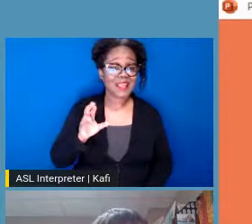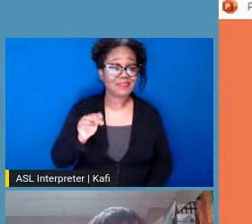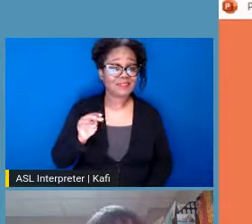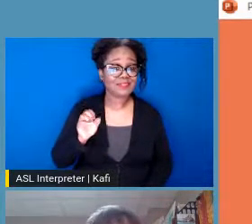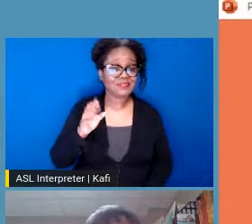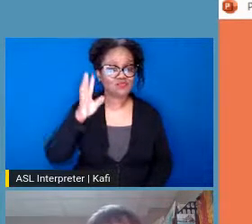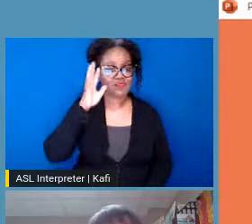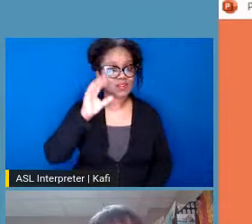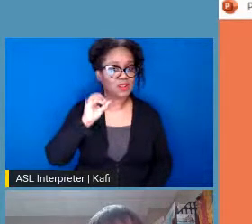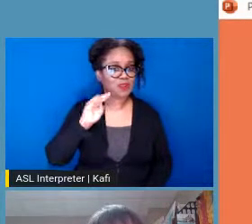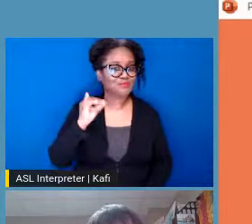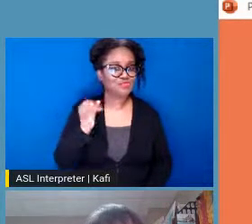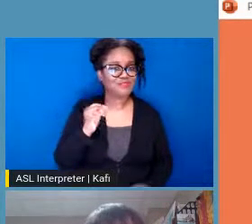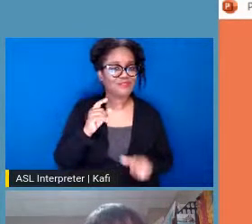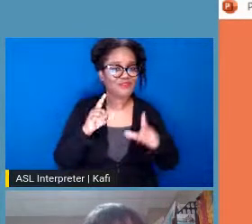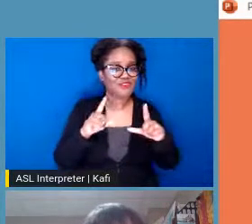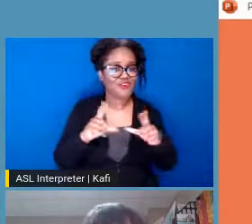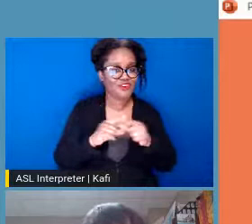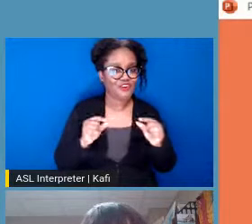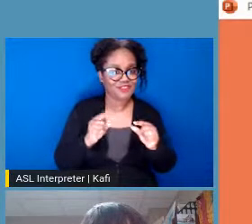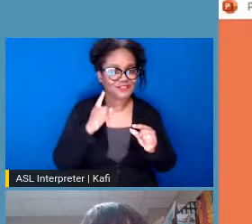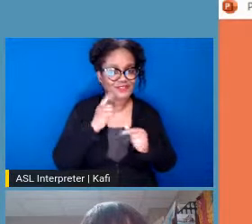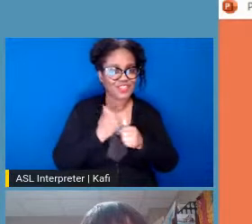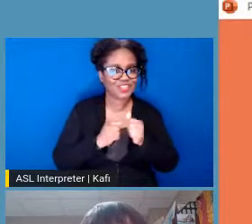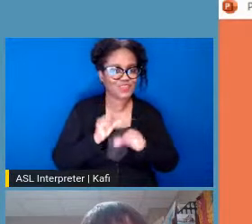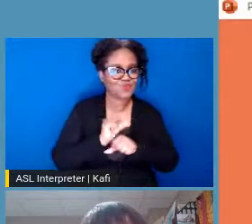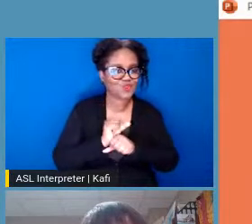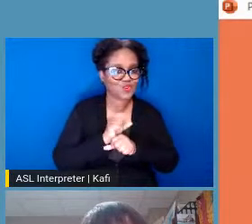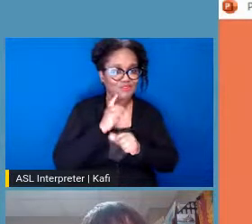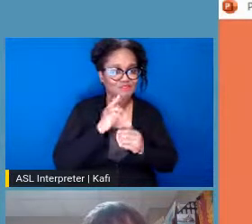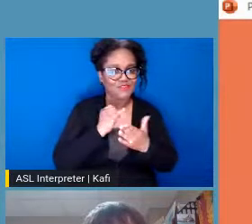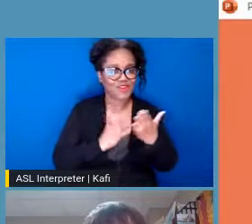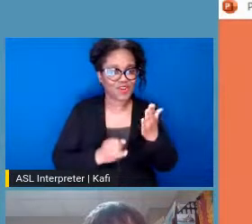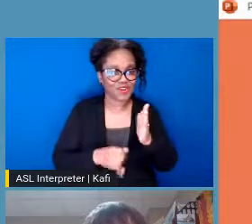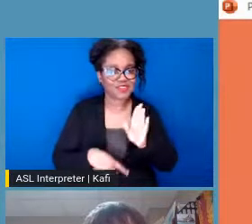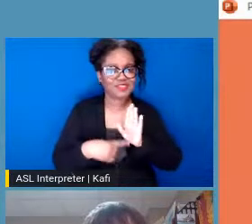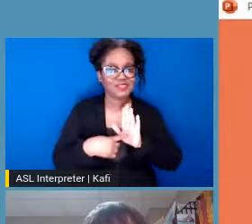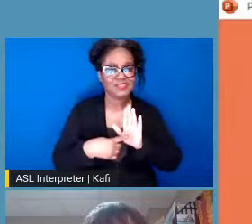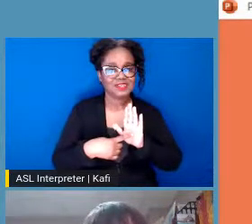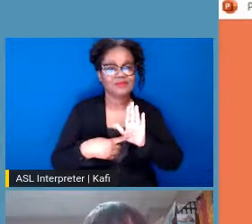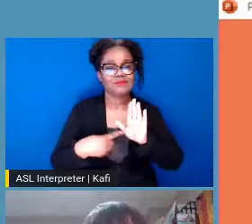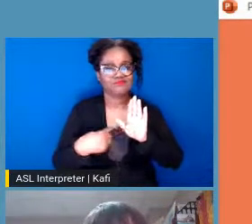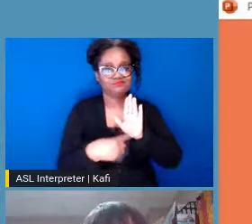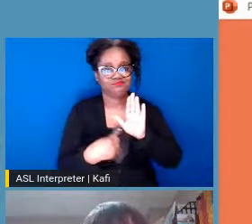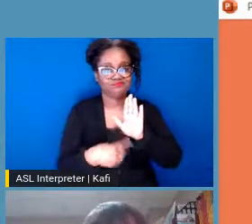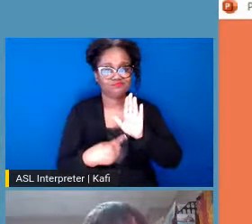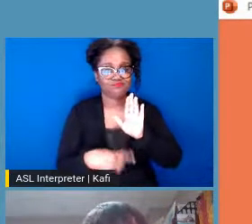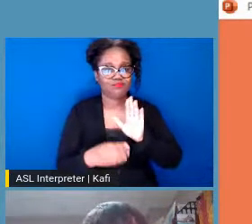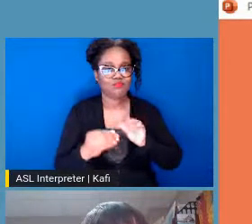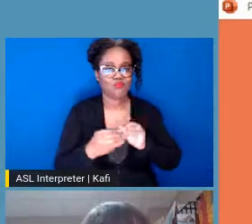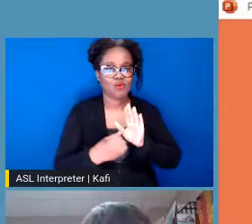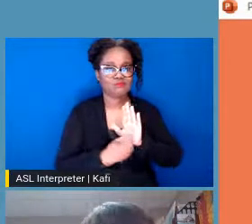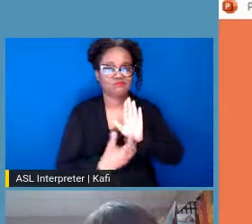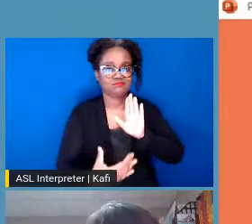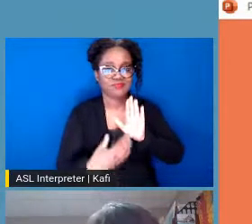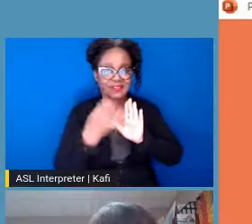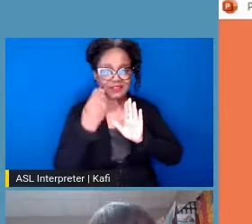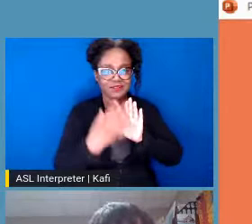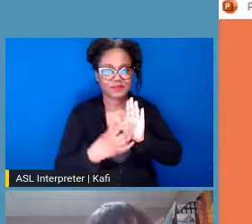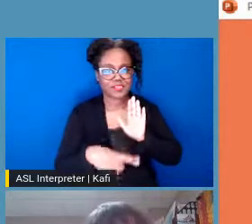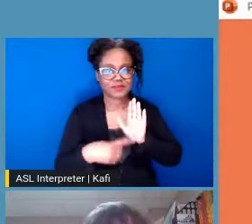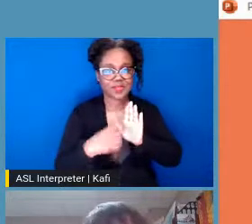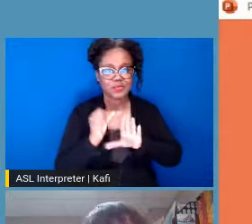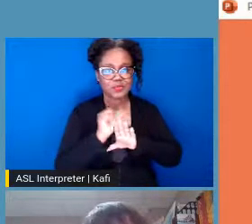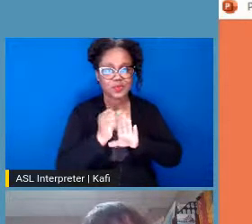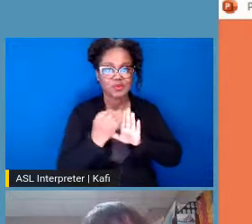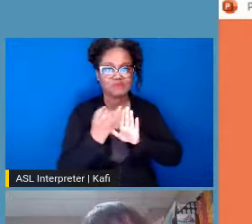that could be clicked, allowing the visitor to learn more information about each work. So we wanted to show you one example of